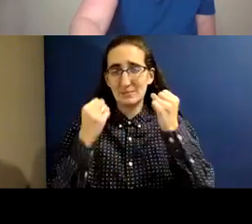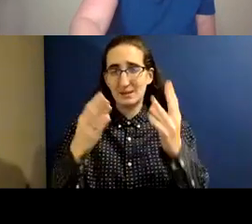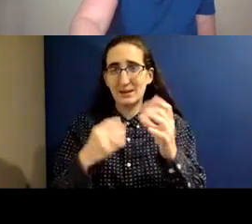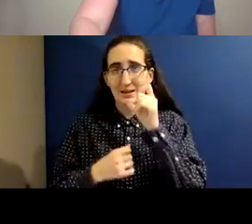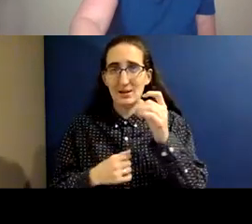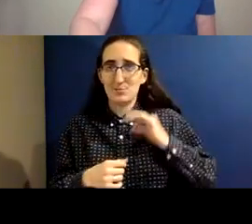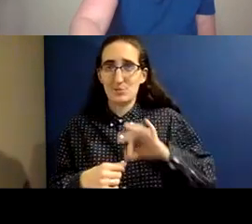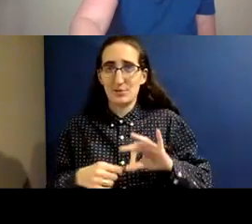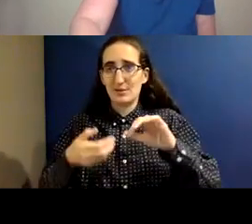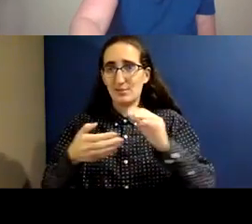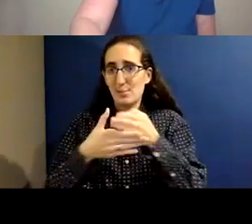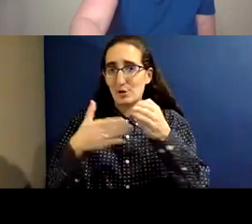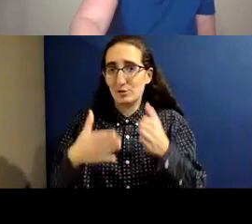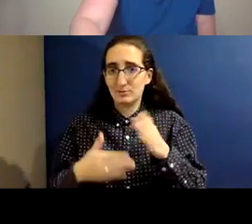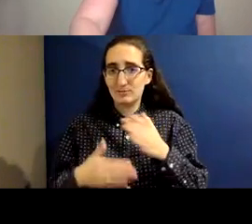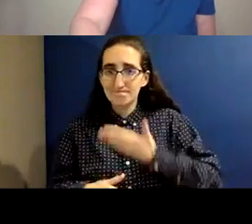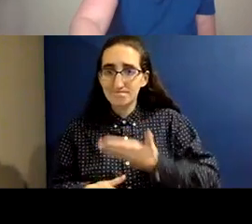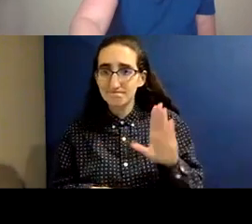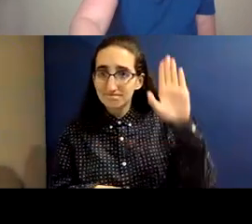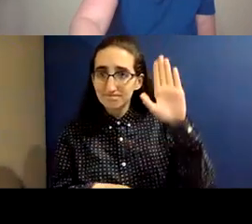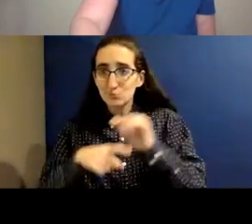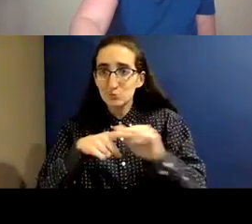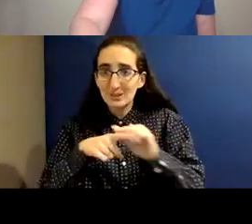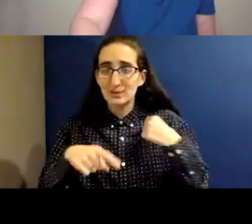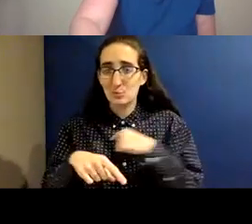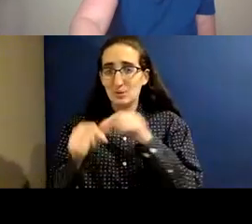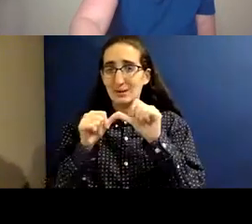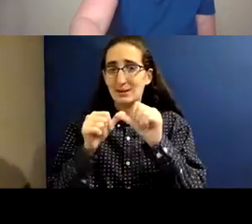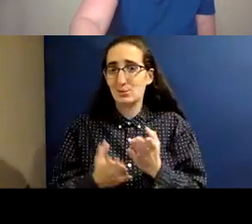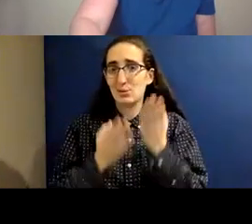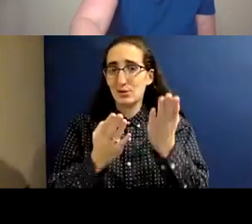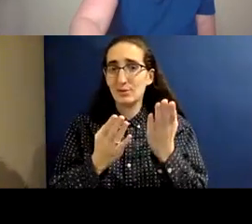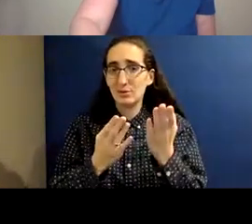have stepped up to be trained, and we're continuing to offer these trainings as much as we can.